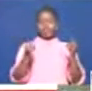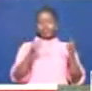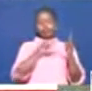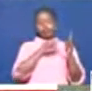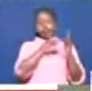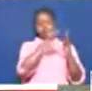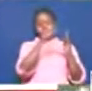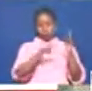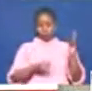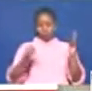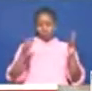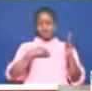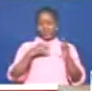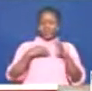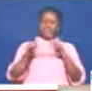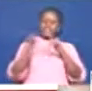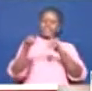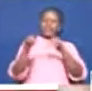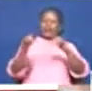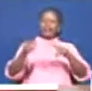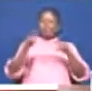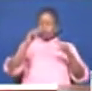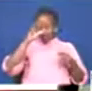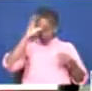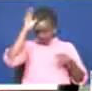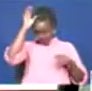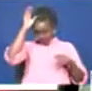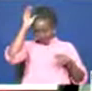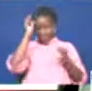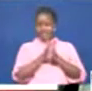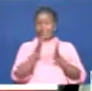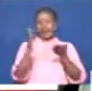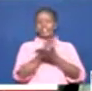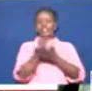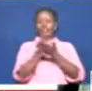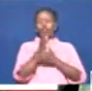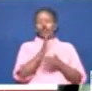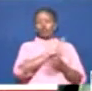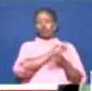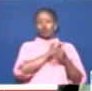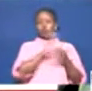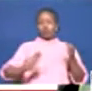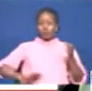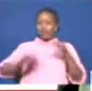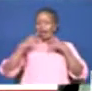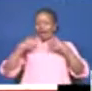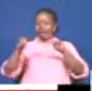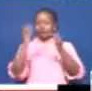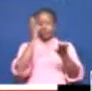Nyangaya, head accused IBC chairperson Wafula Chebukati and a section of the commission of announcing unverified